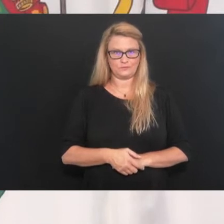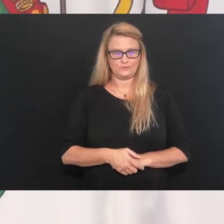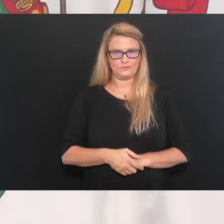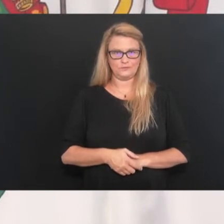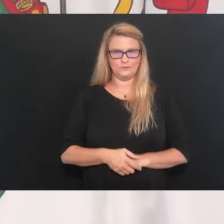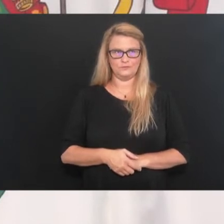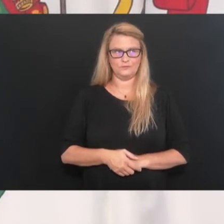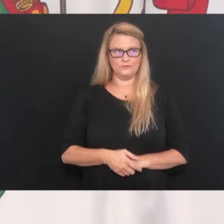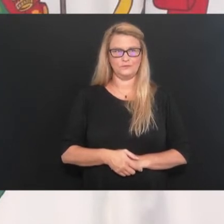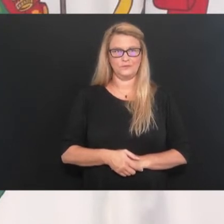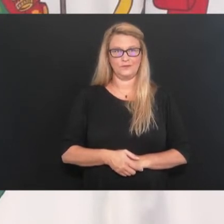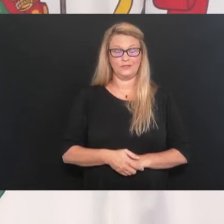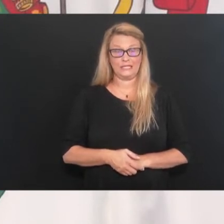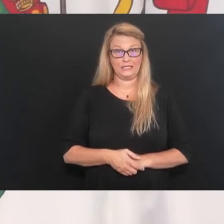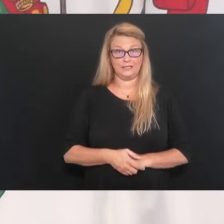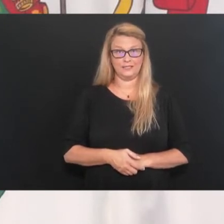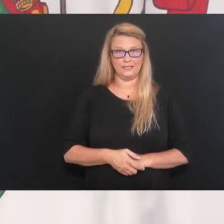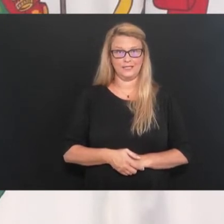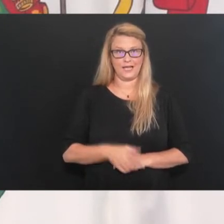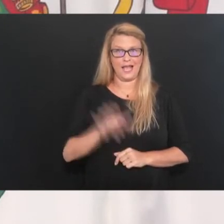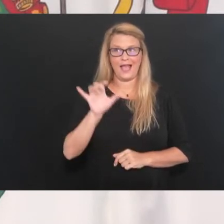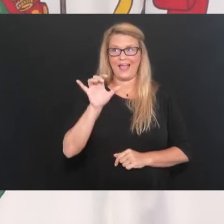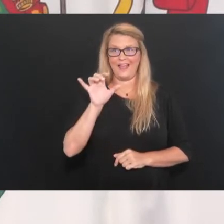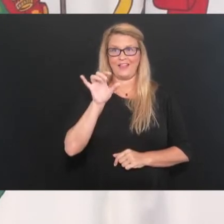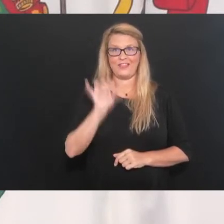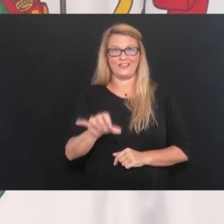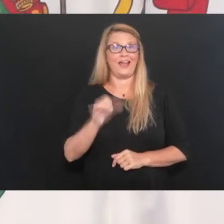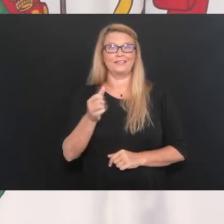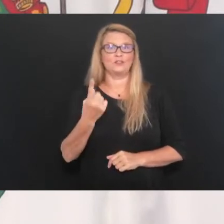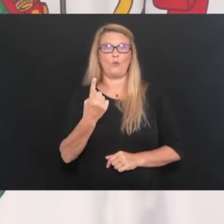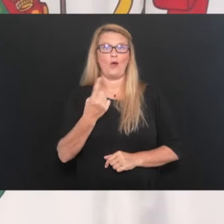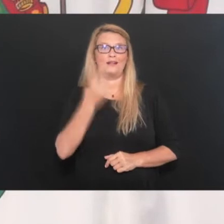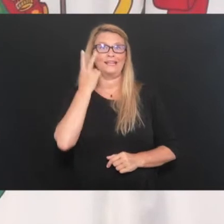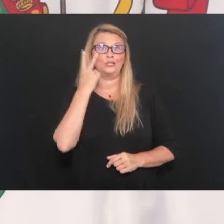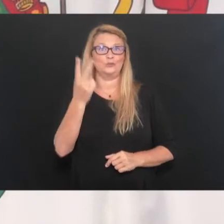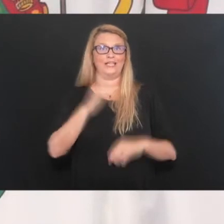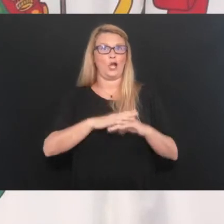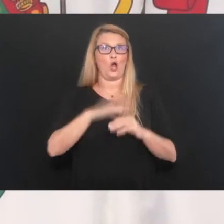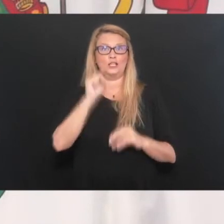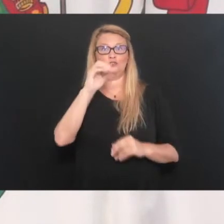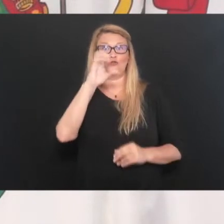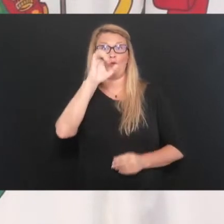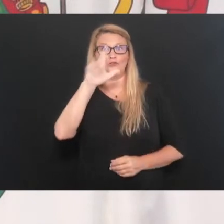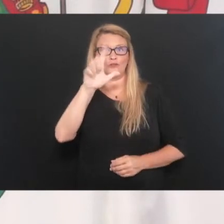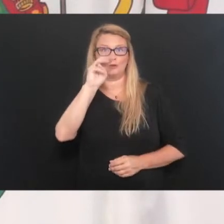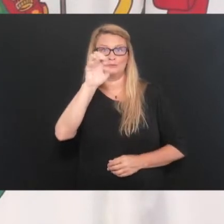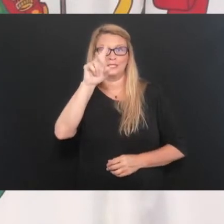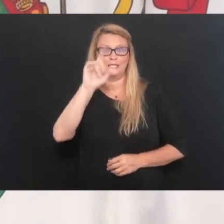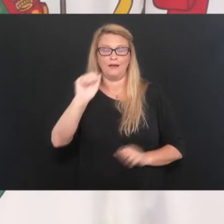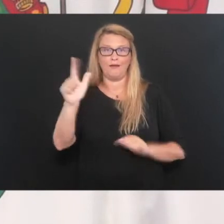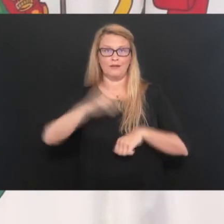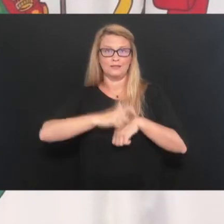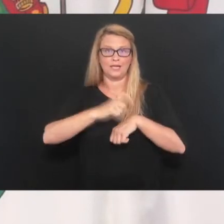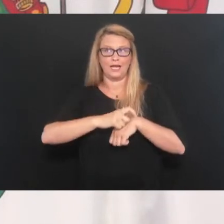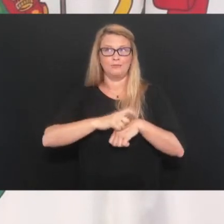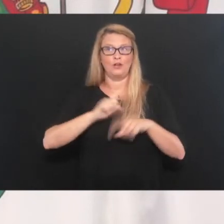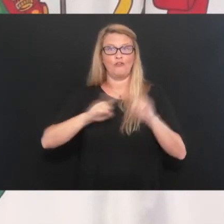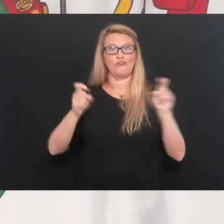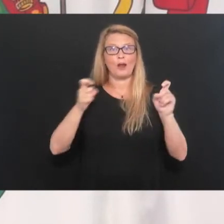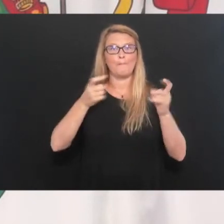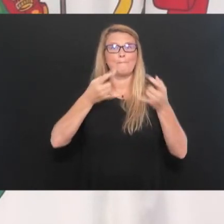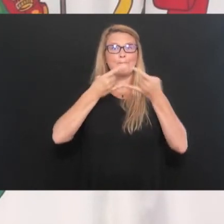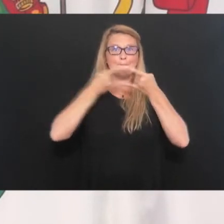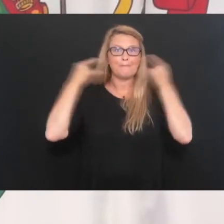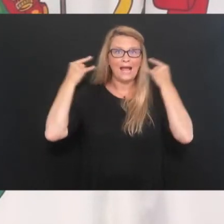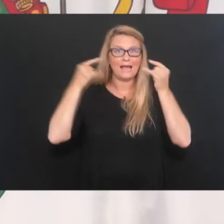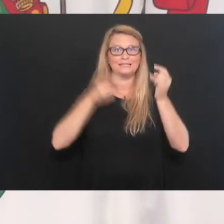the most vivid on social media or wherever it may be. But from the standpoint of the mask and a mandate